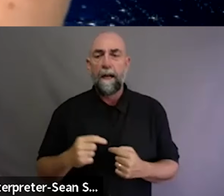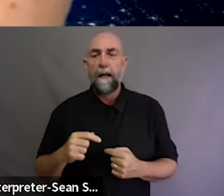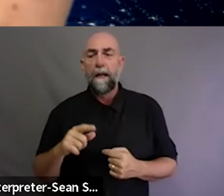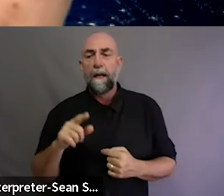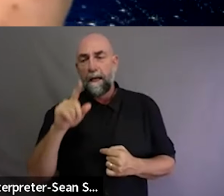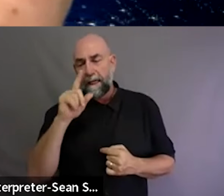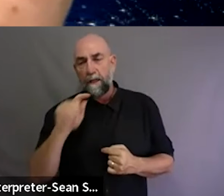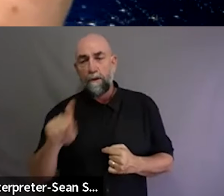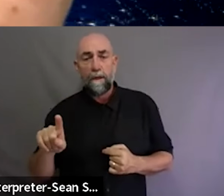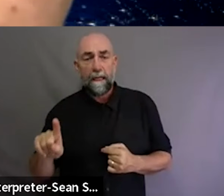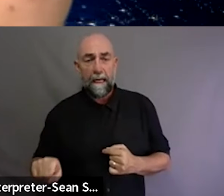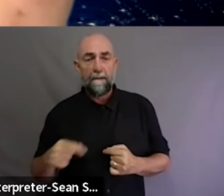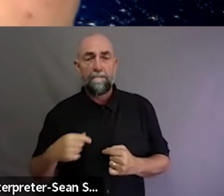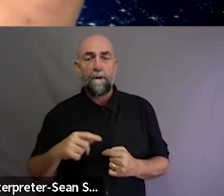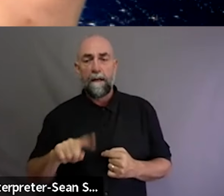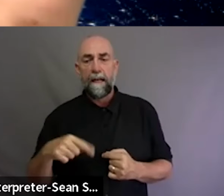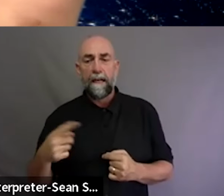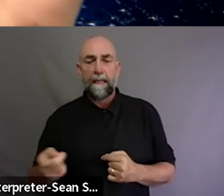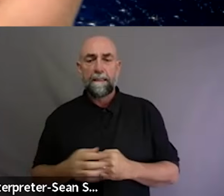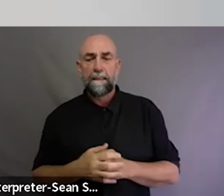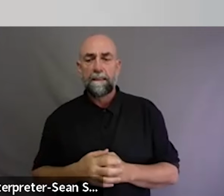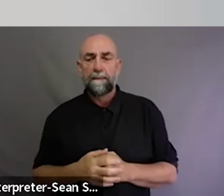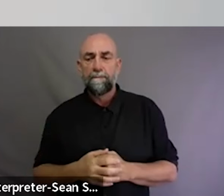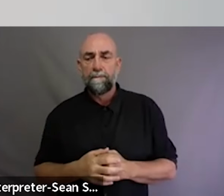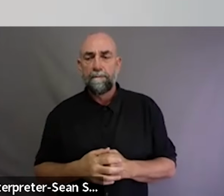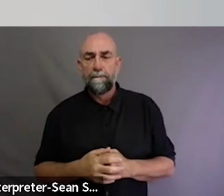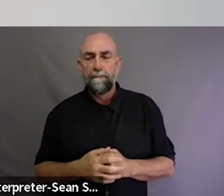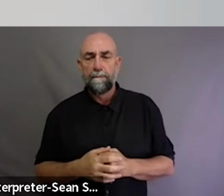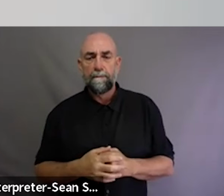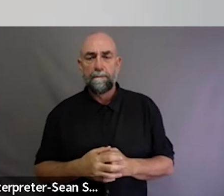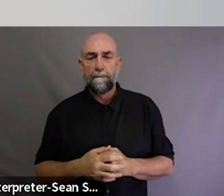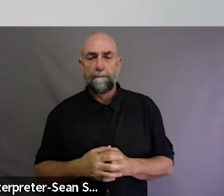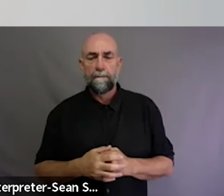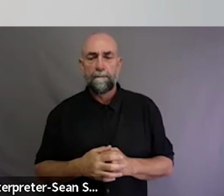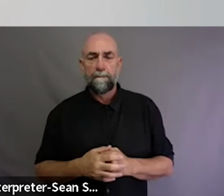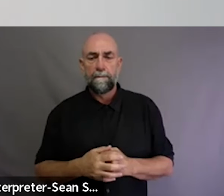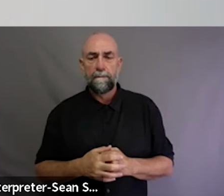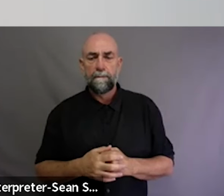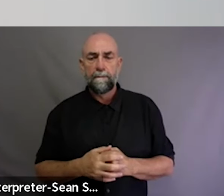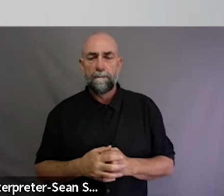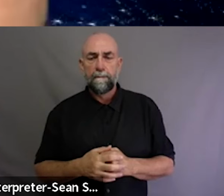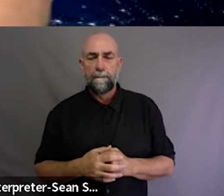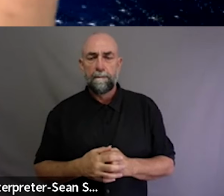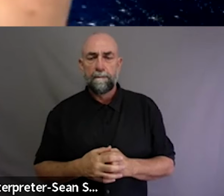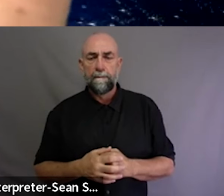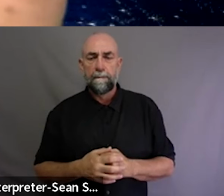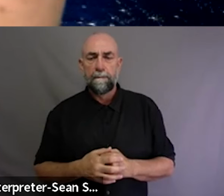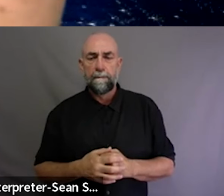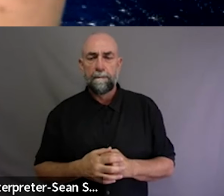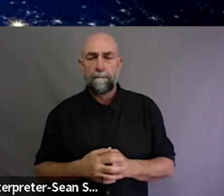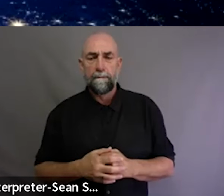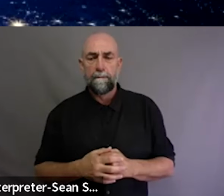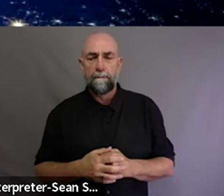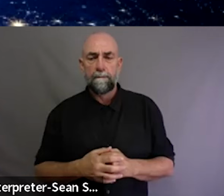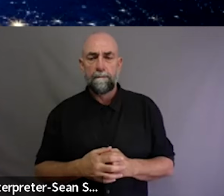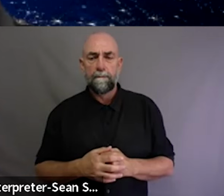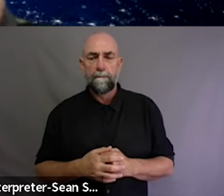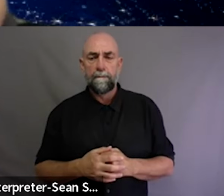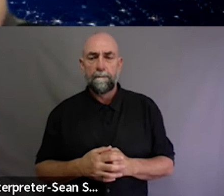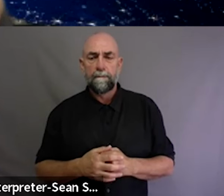button. Would that work? Yep. Okay, and let me work out how this works. Share